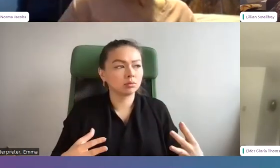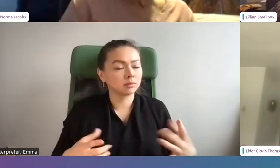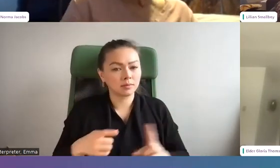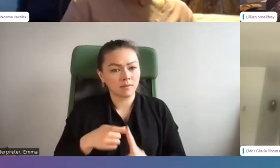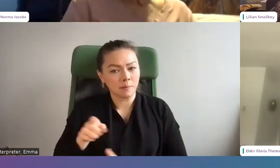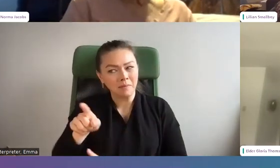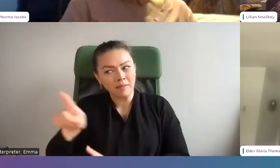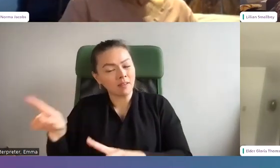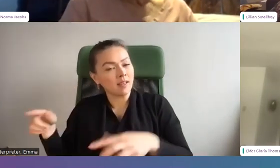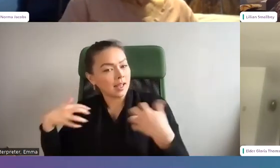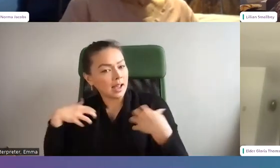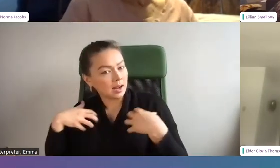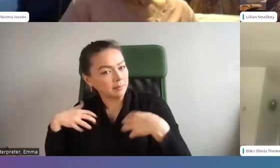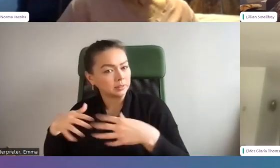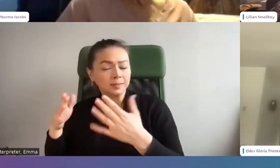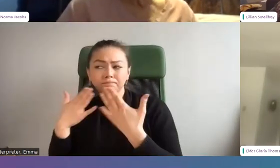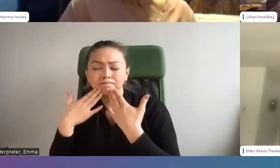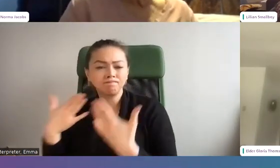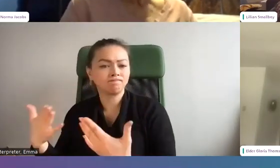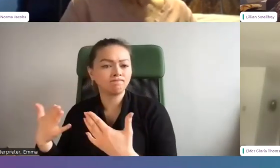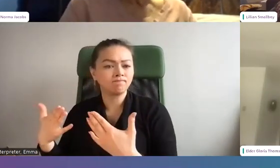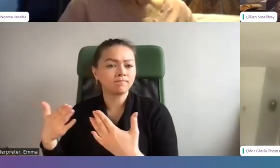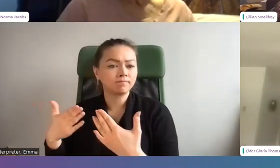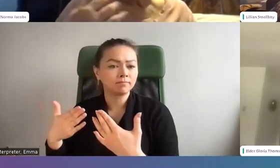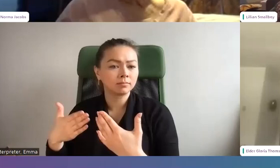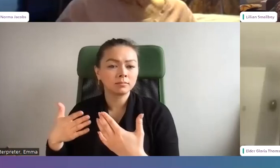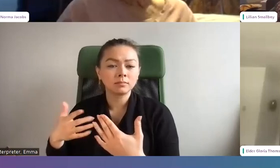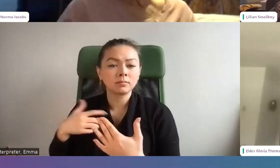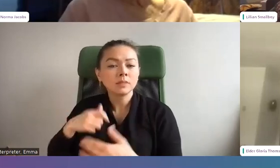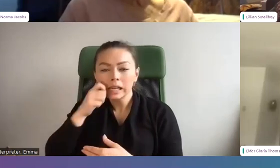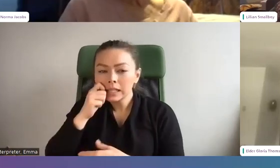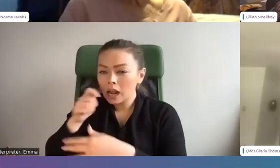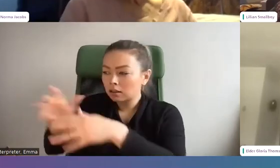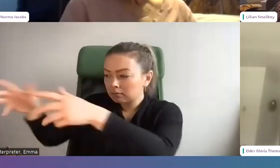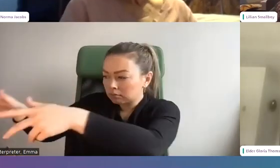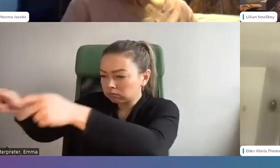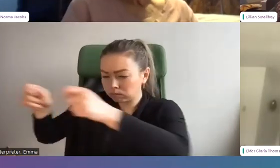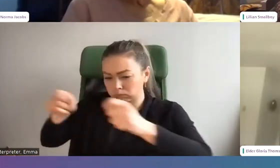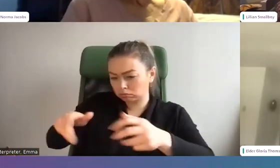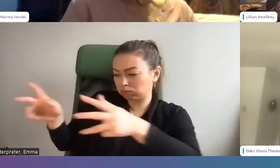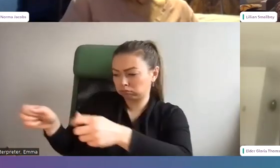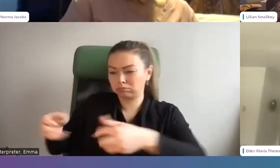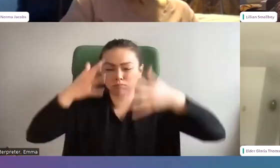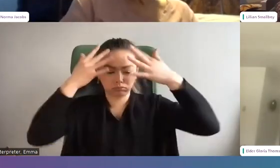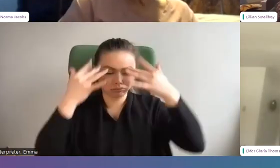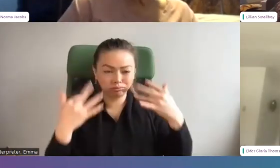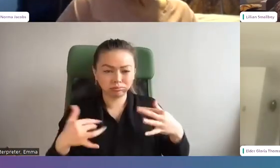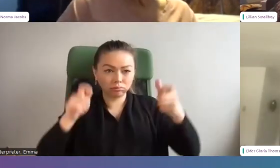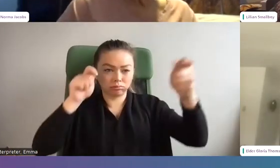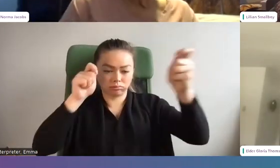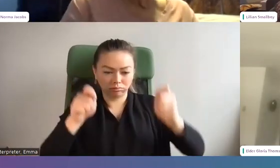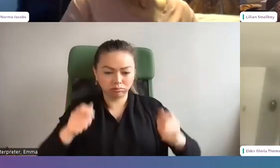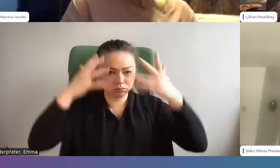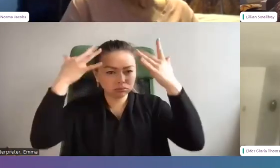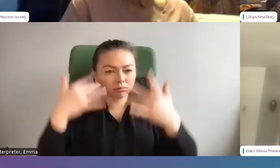our regalia in that way, using the hides for our outfits. And so it